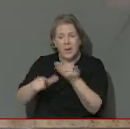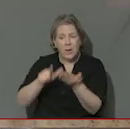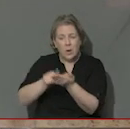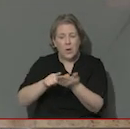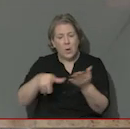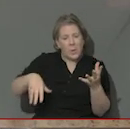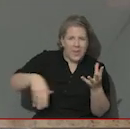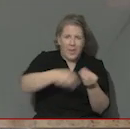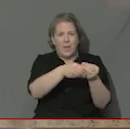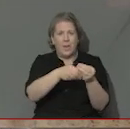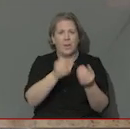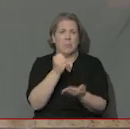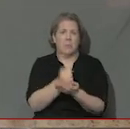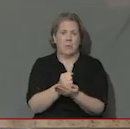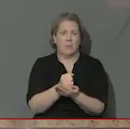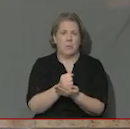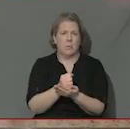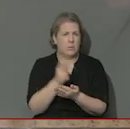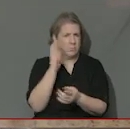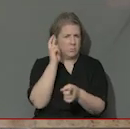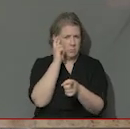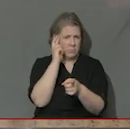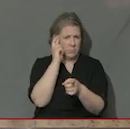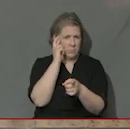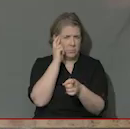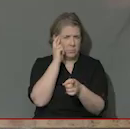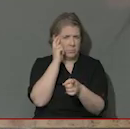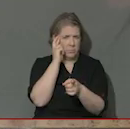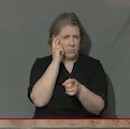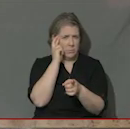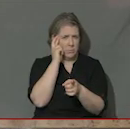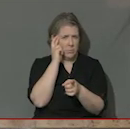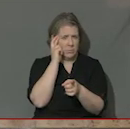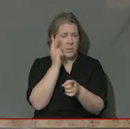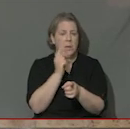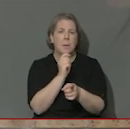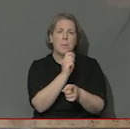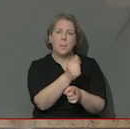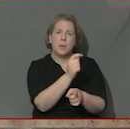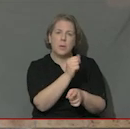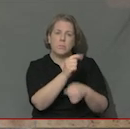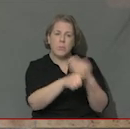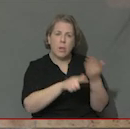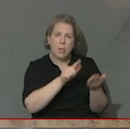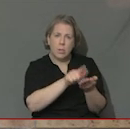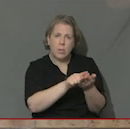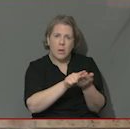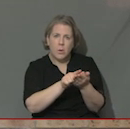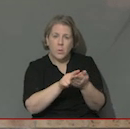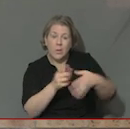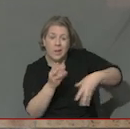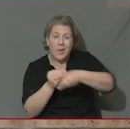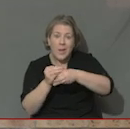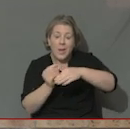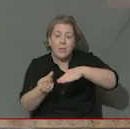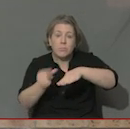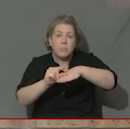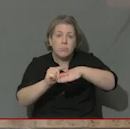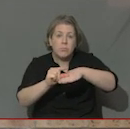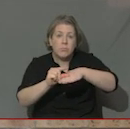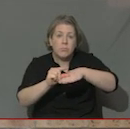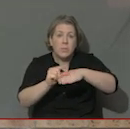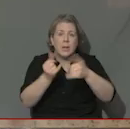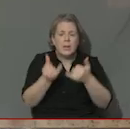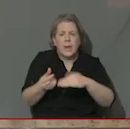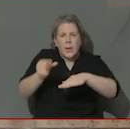Remember, if you think back, this payment includes my loan and the interest. All right. So now we subtracted